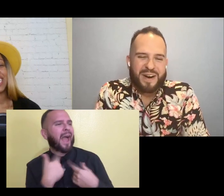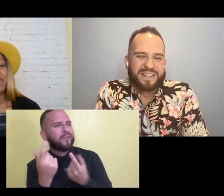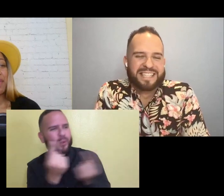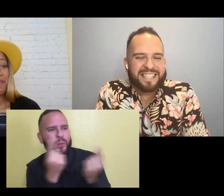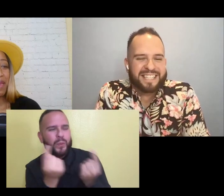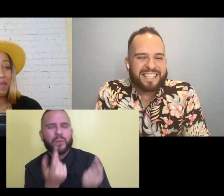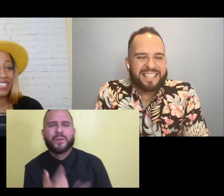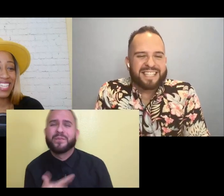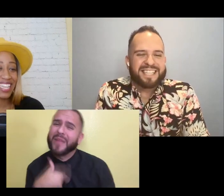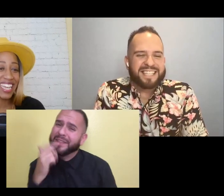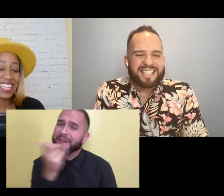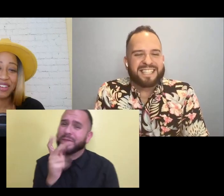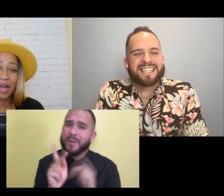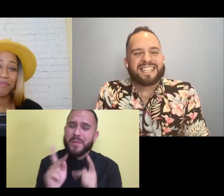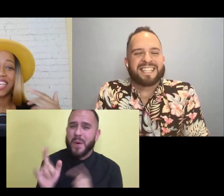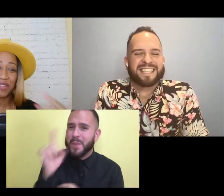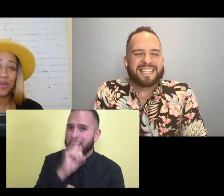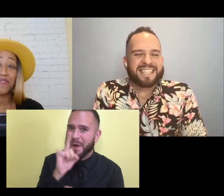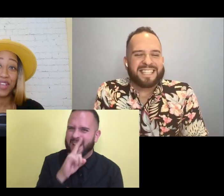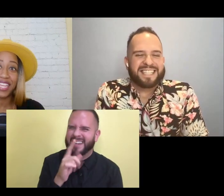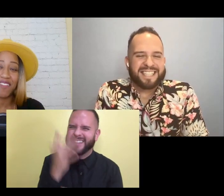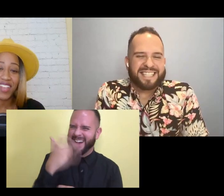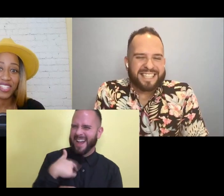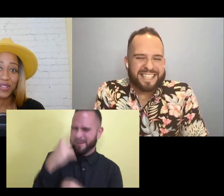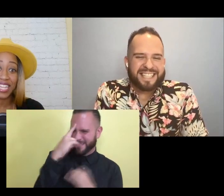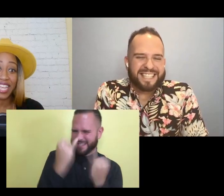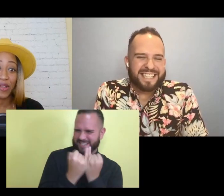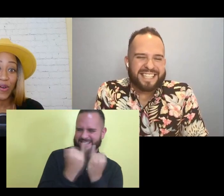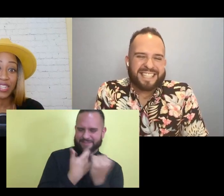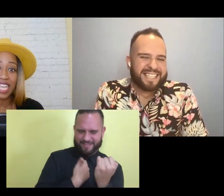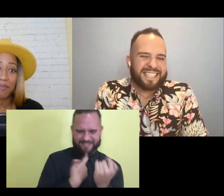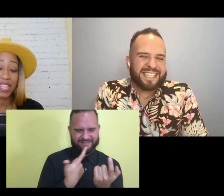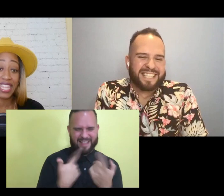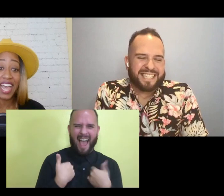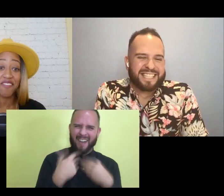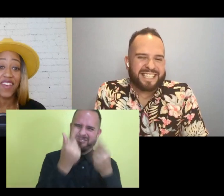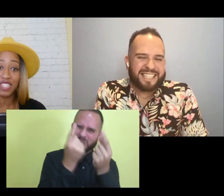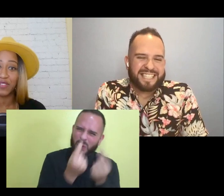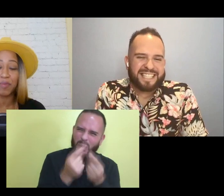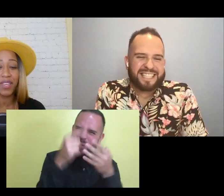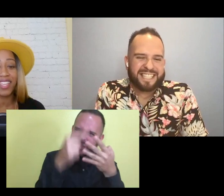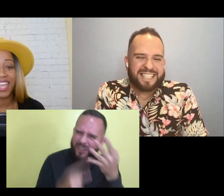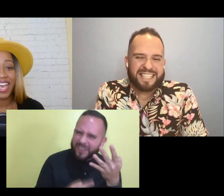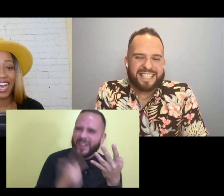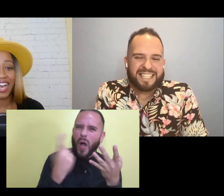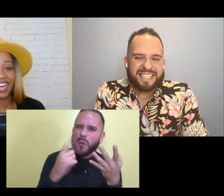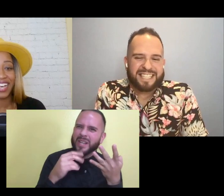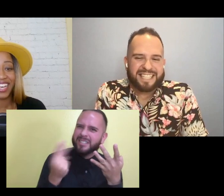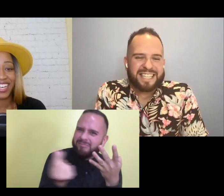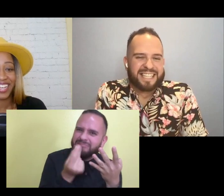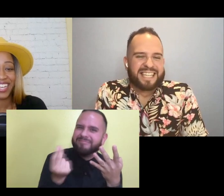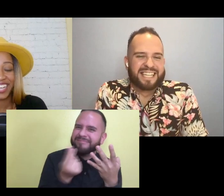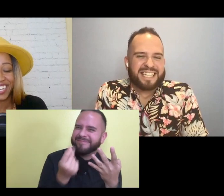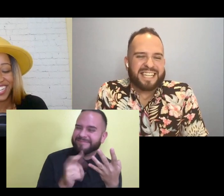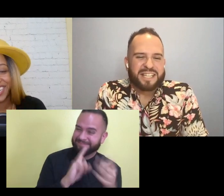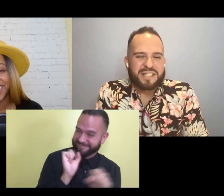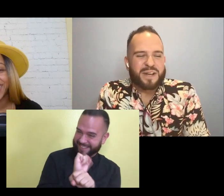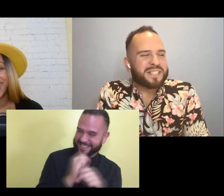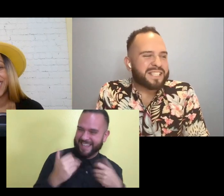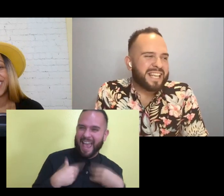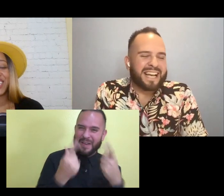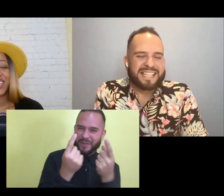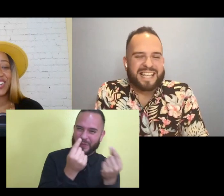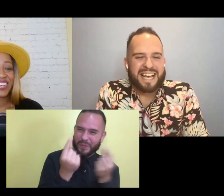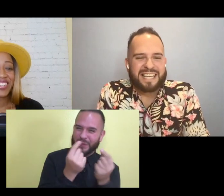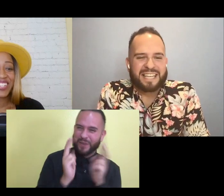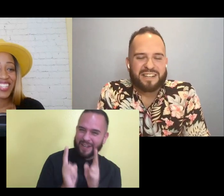y'all some people going? may be pretending because I'm thinking, do we really have things to do like that all the time in that fast of a speed? Yeah. There's no